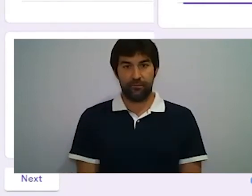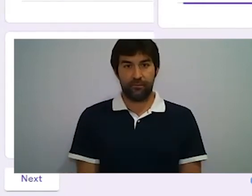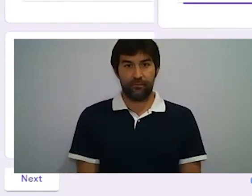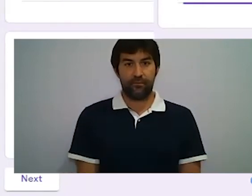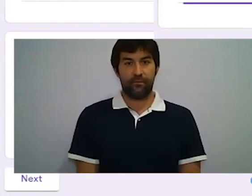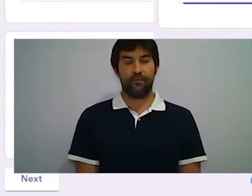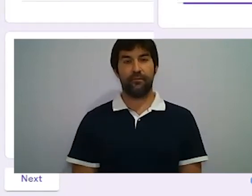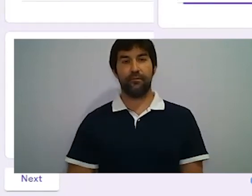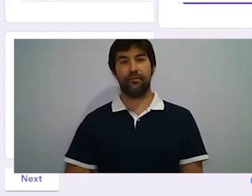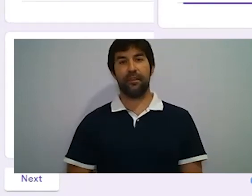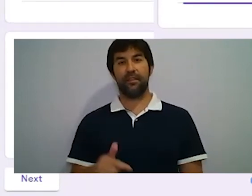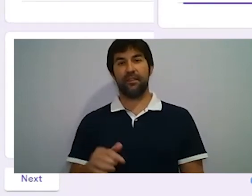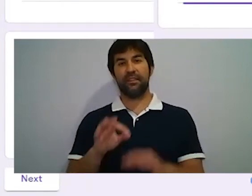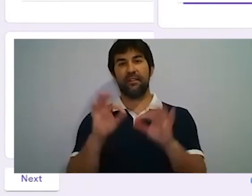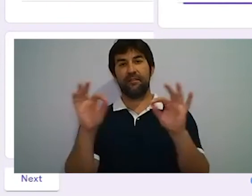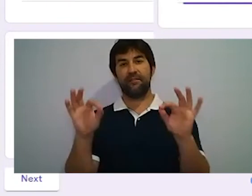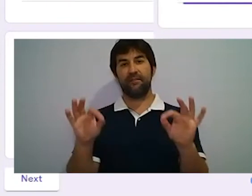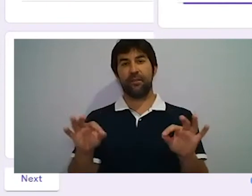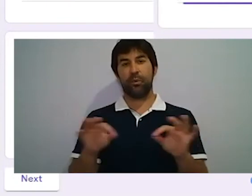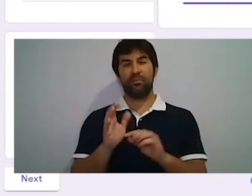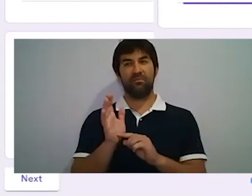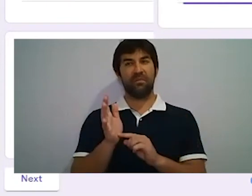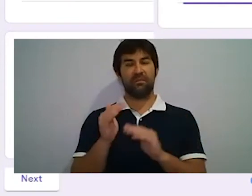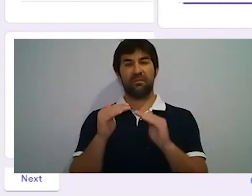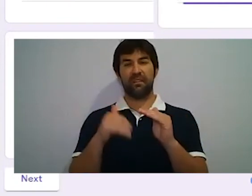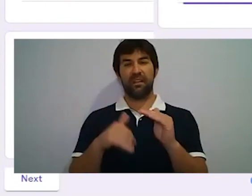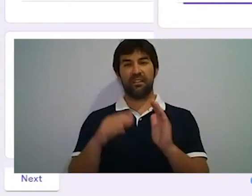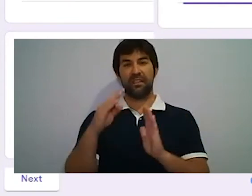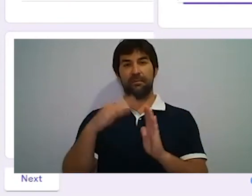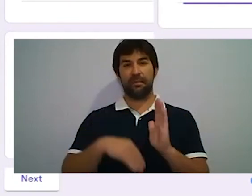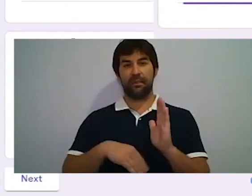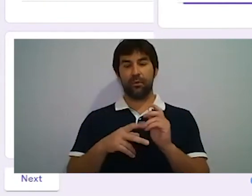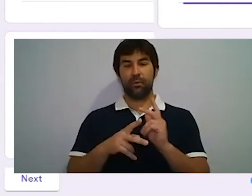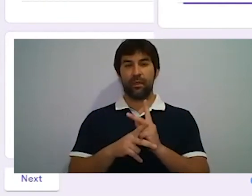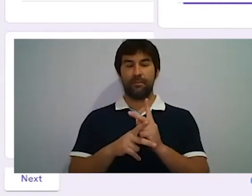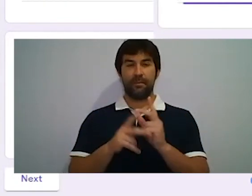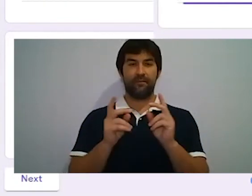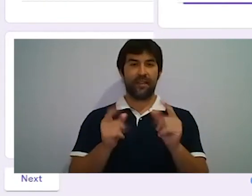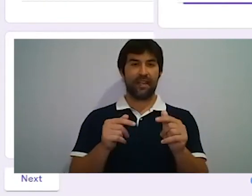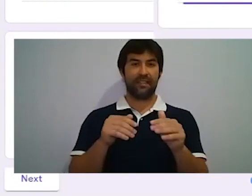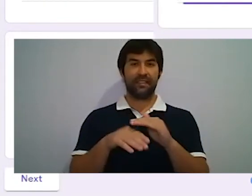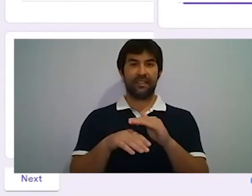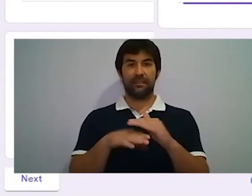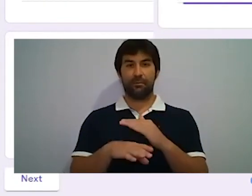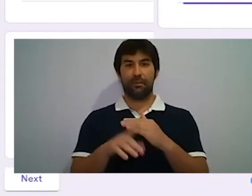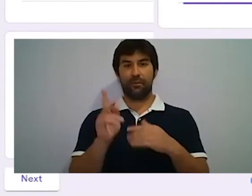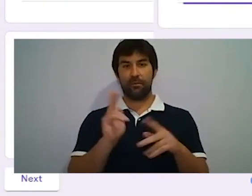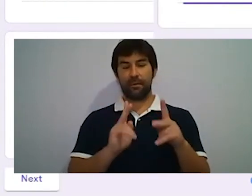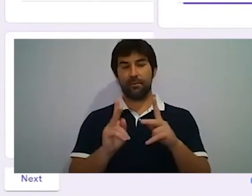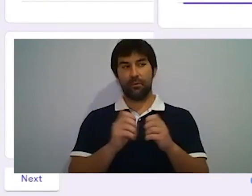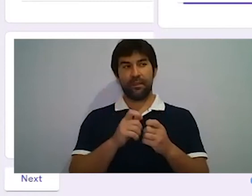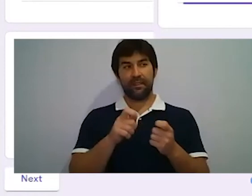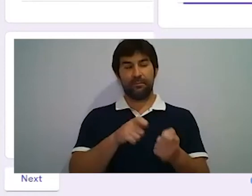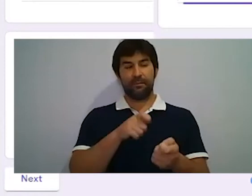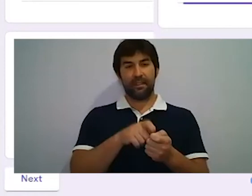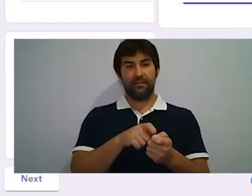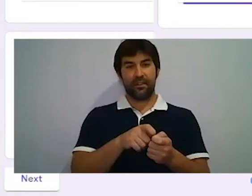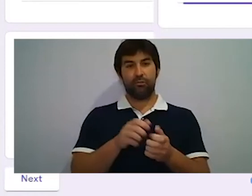be taken into account. But the principal factors that we would look at for a safety intervention project